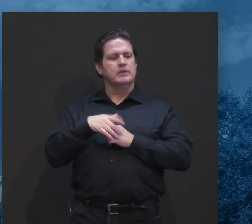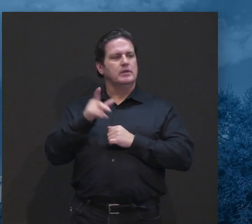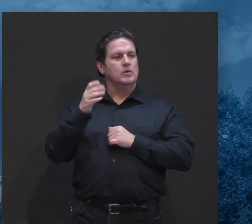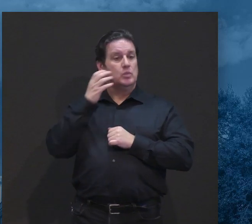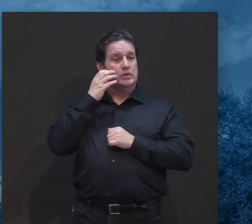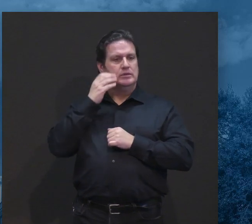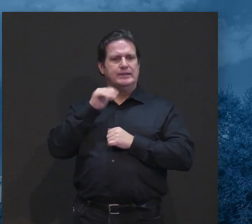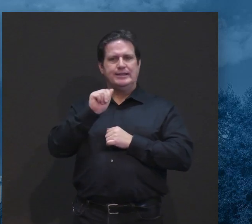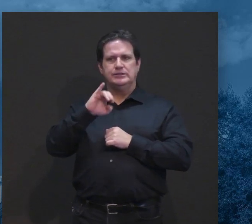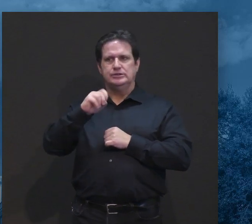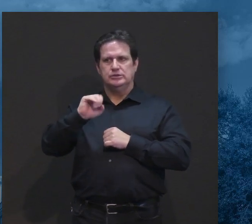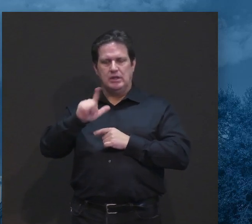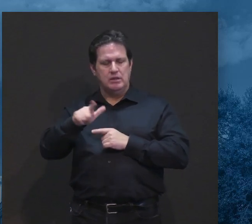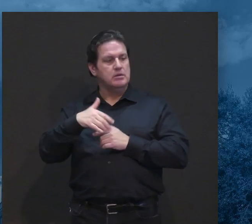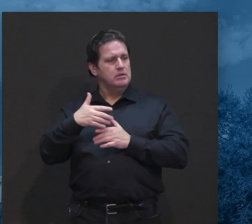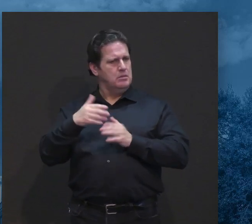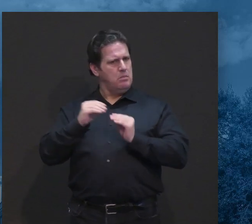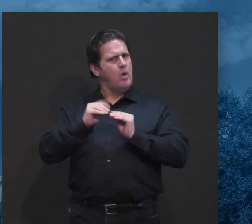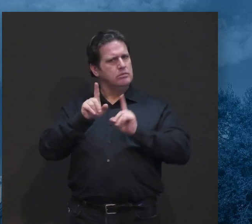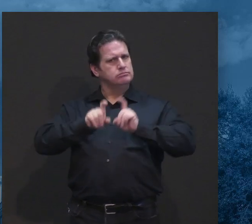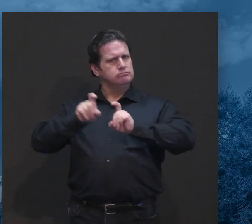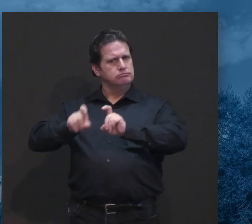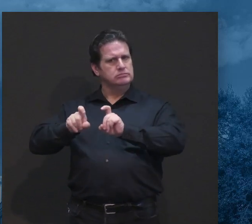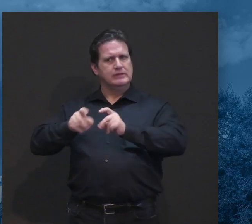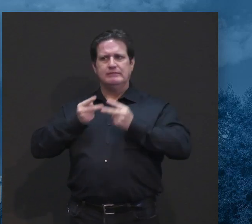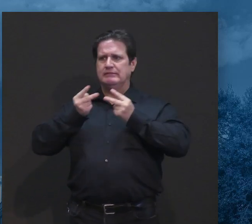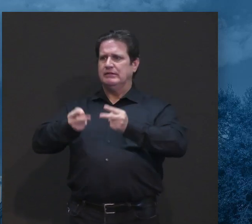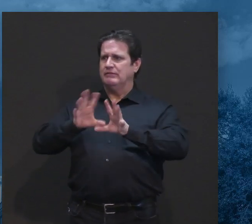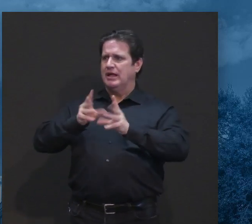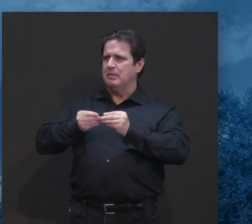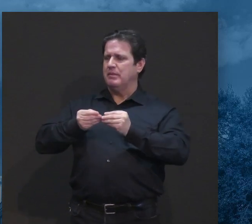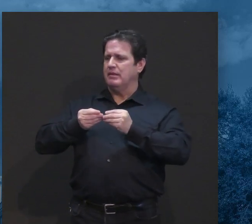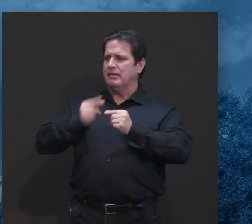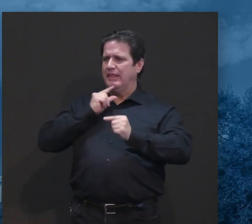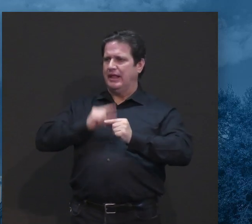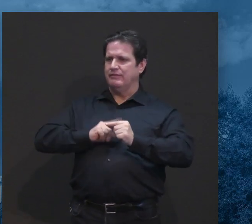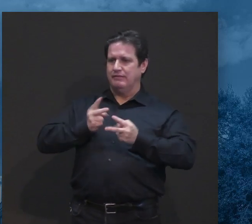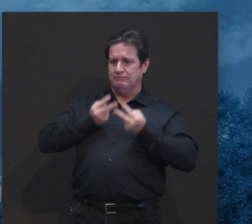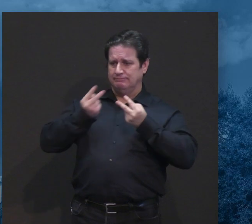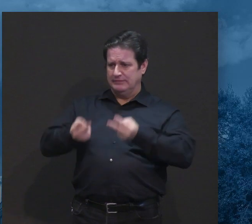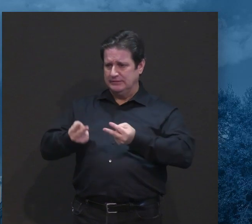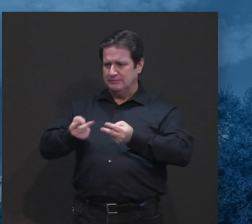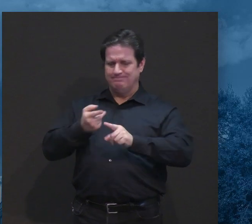Schall. Many are getting tested for the virus who are visiting family for Thanksgiving. Will